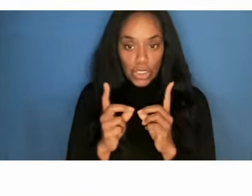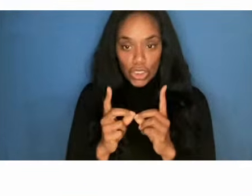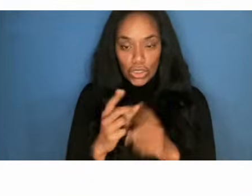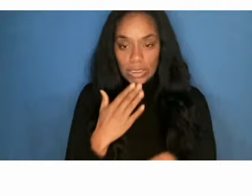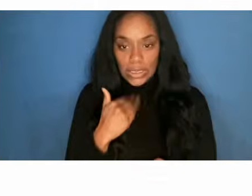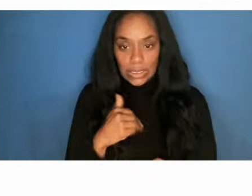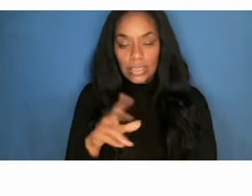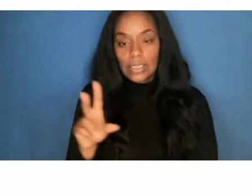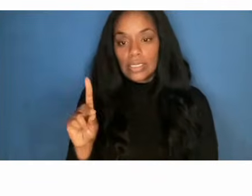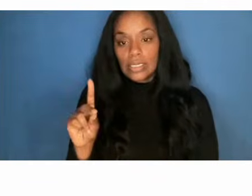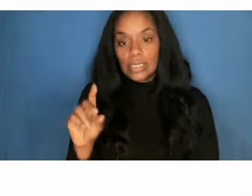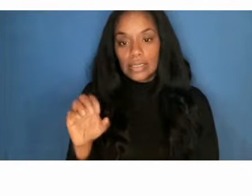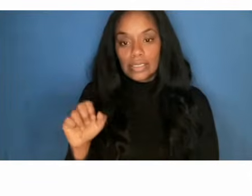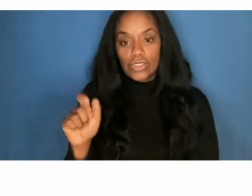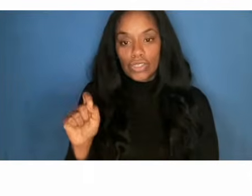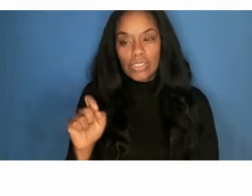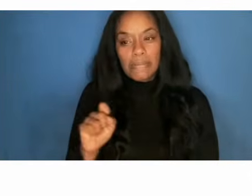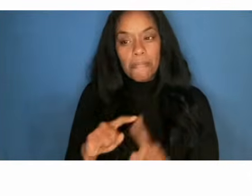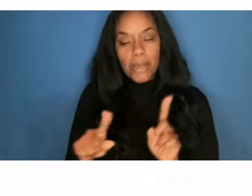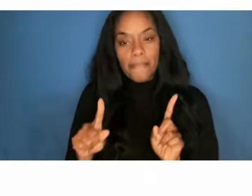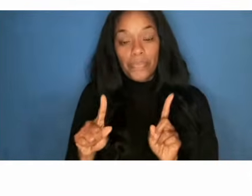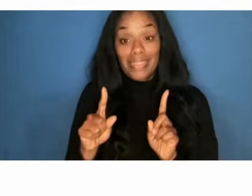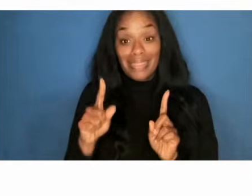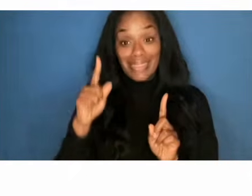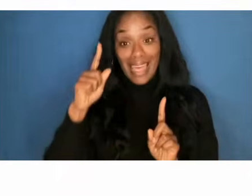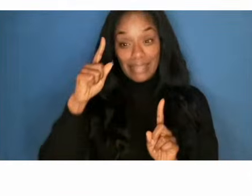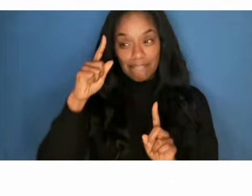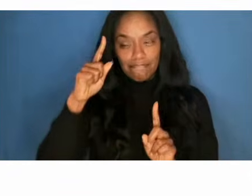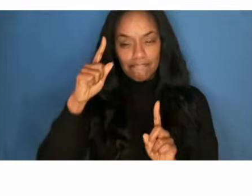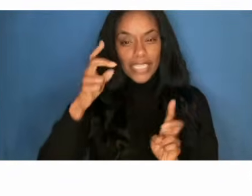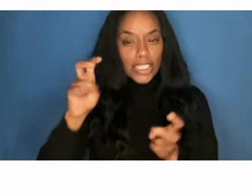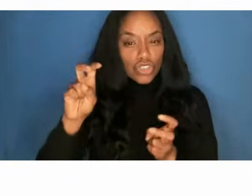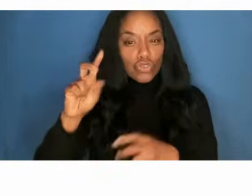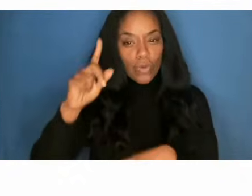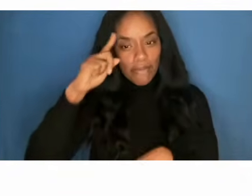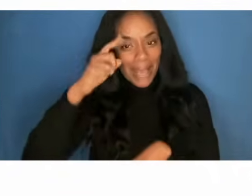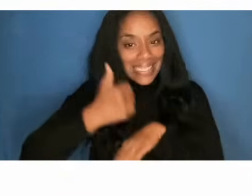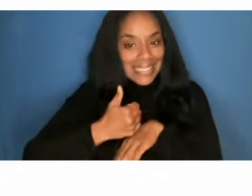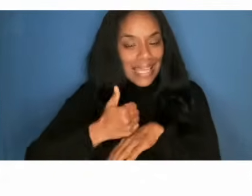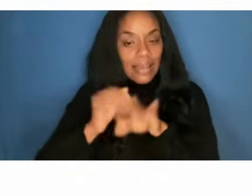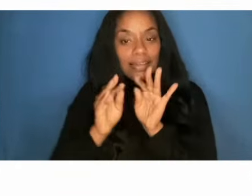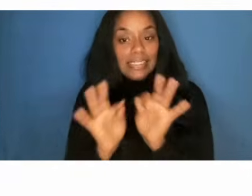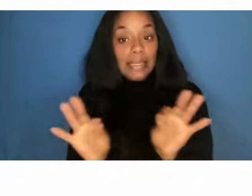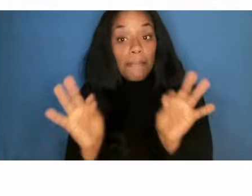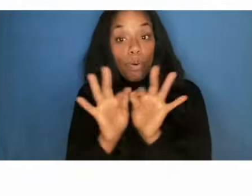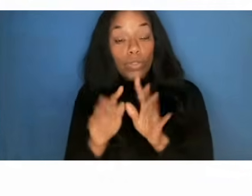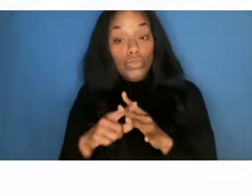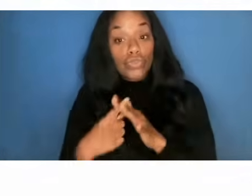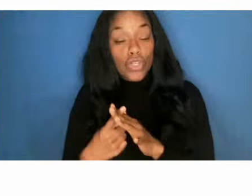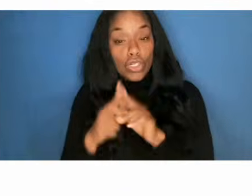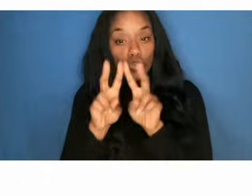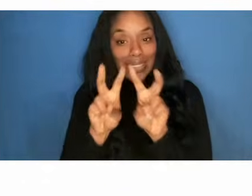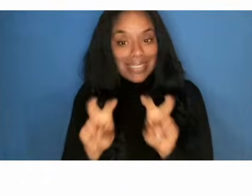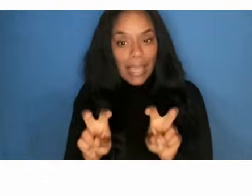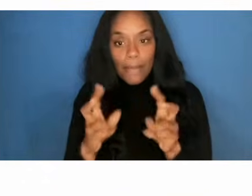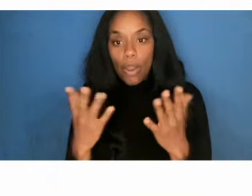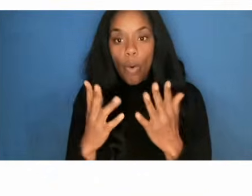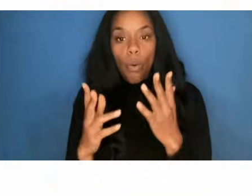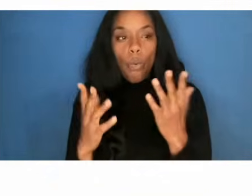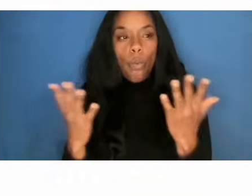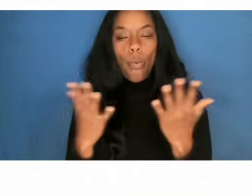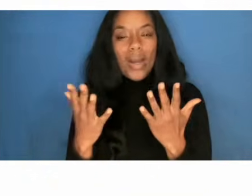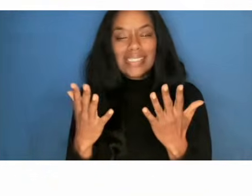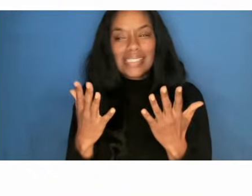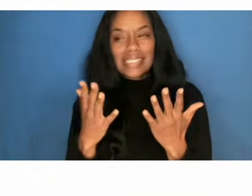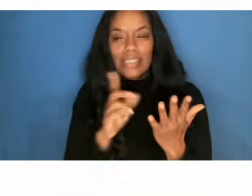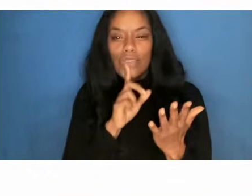think when it comes to the issue of mindset, it's really important to start to examine like what is the